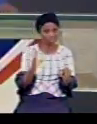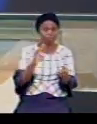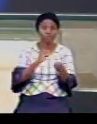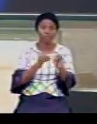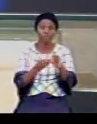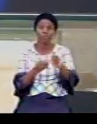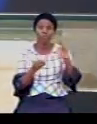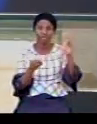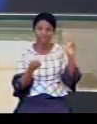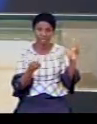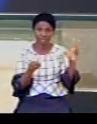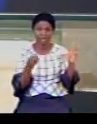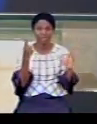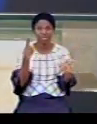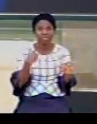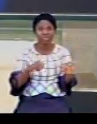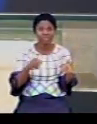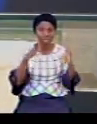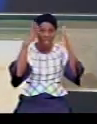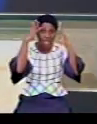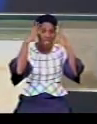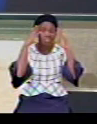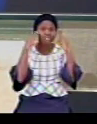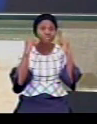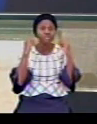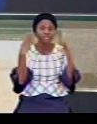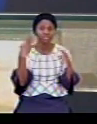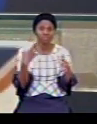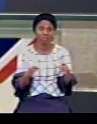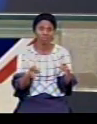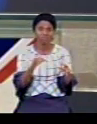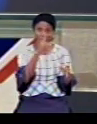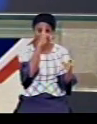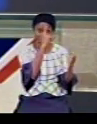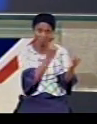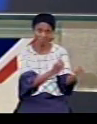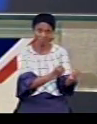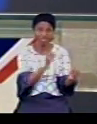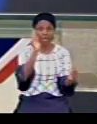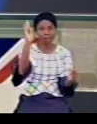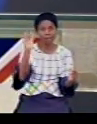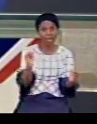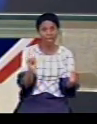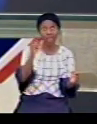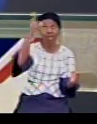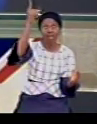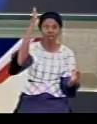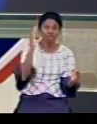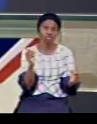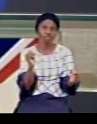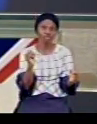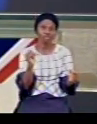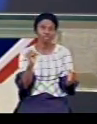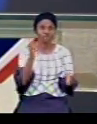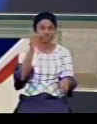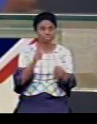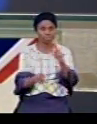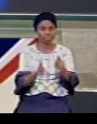three, the experience of faith by God's people.